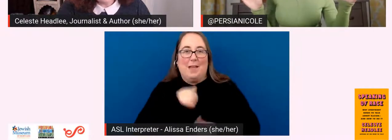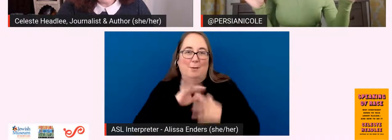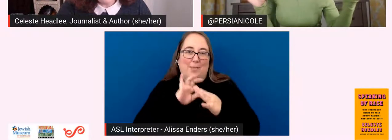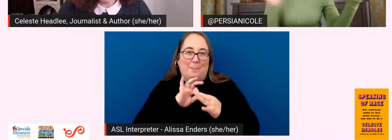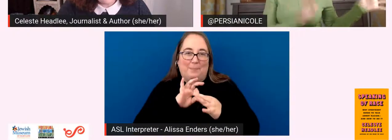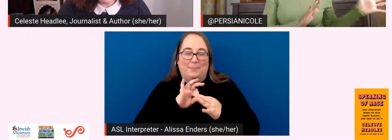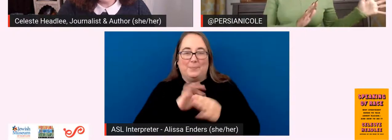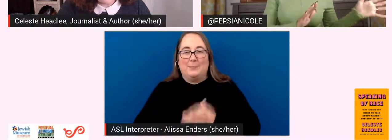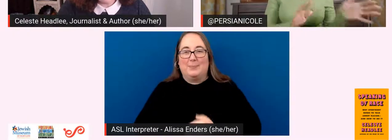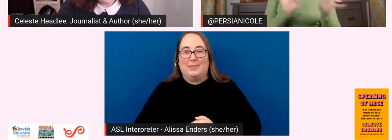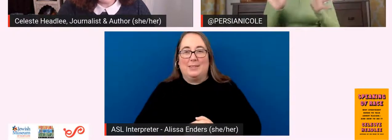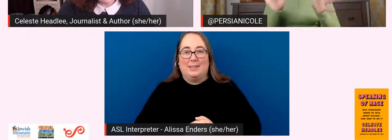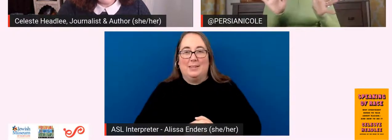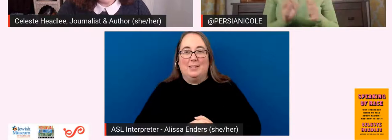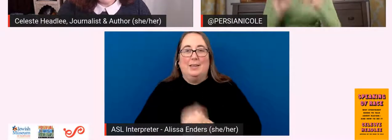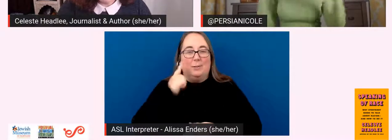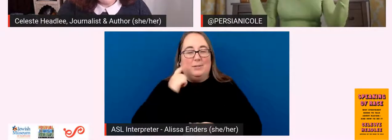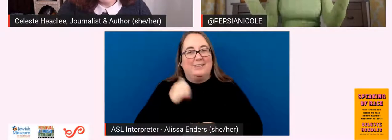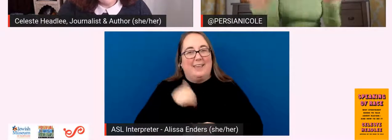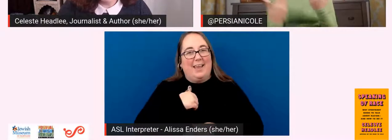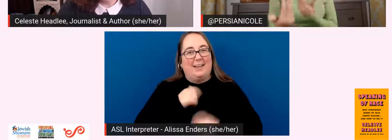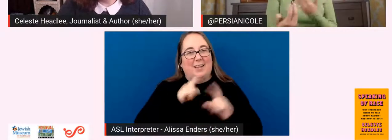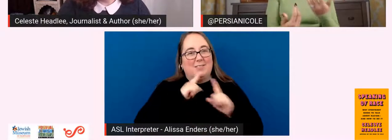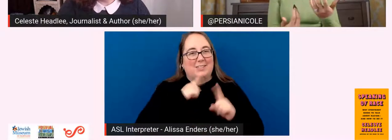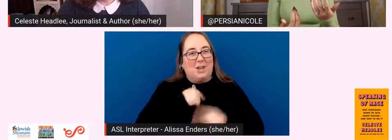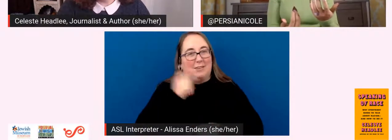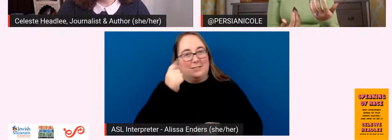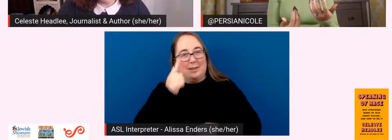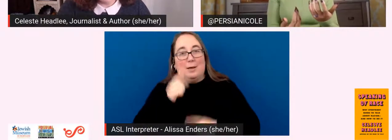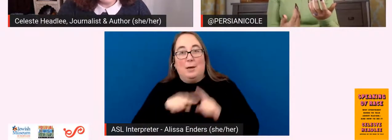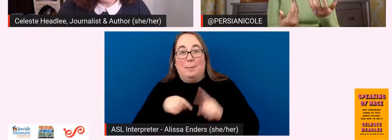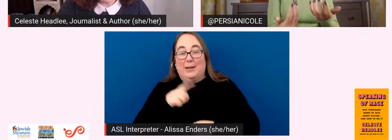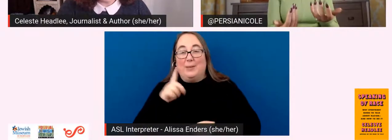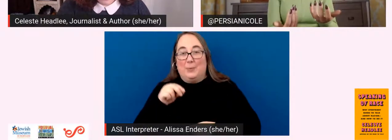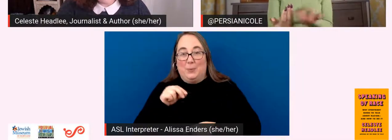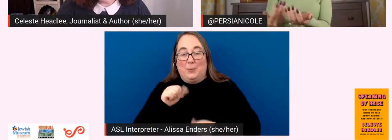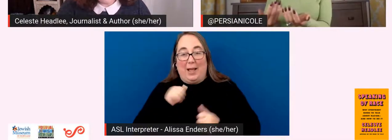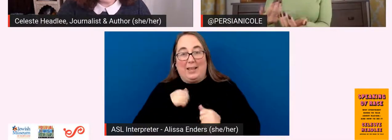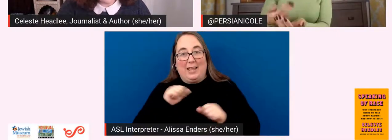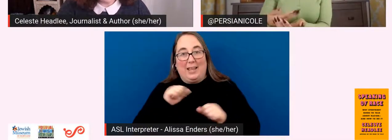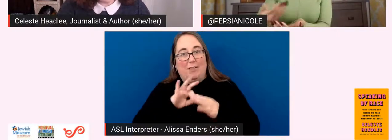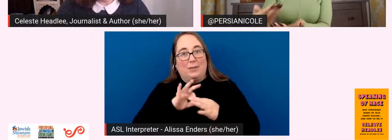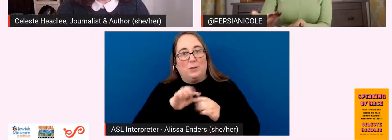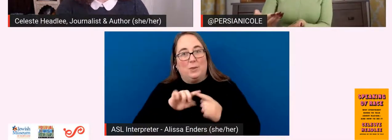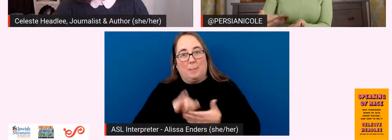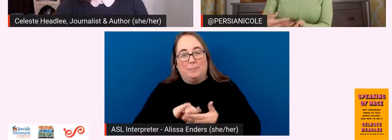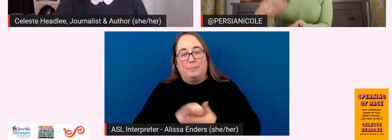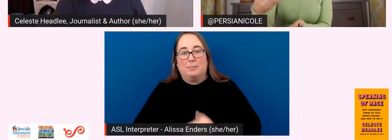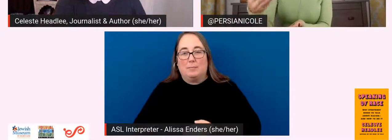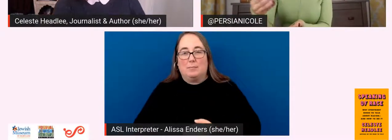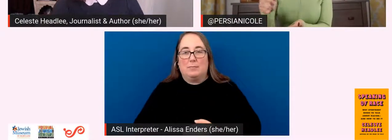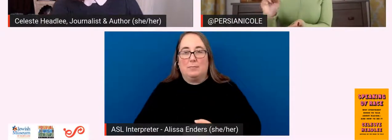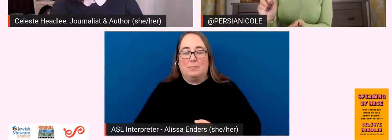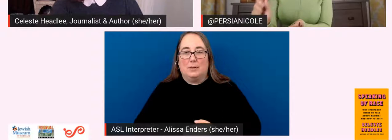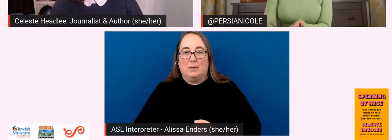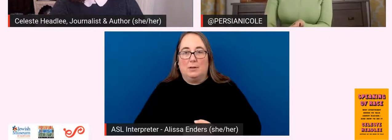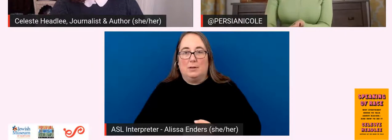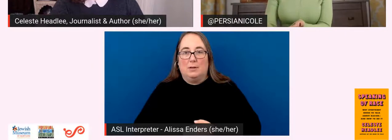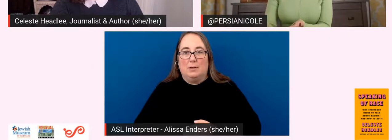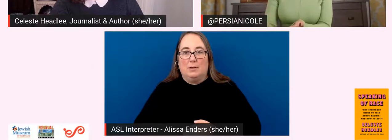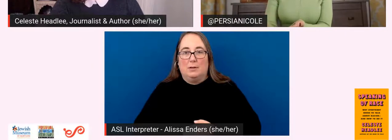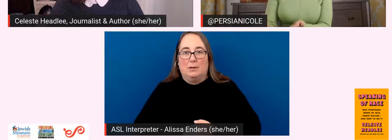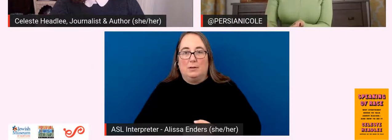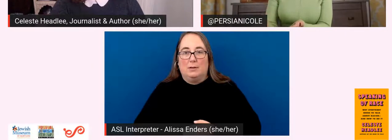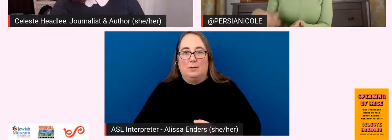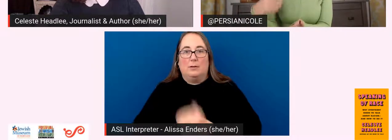is saying, like, we just had this conversation. Like, I understand. But I mean, I actually can relate to doing radio. Yeah. Every day getting on and, you know, pressing on